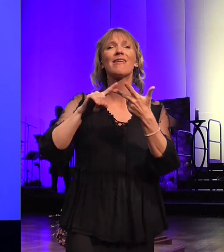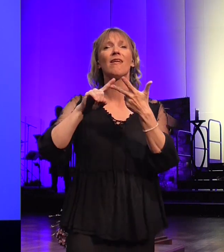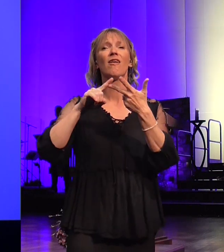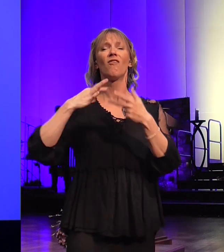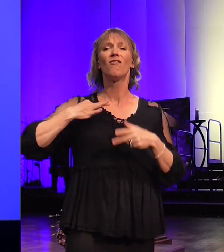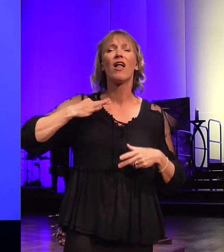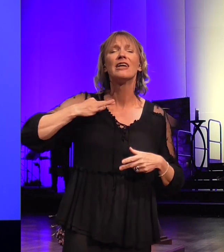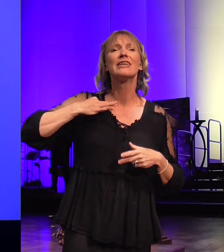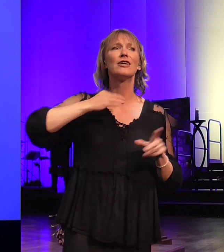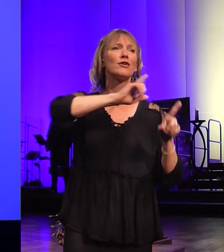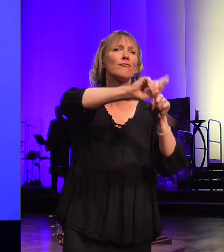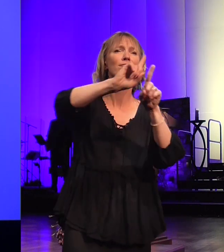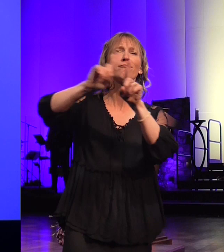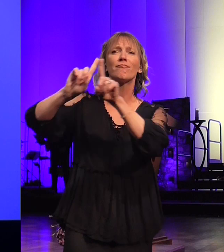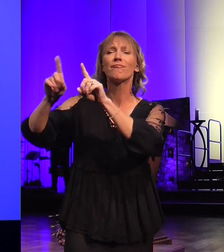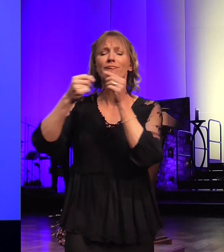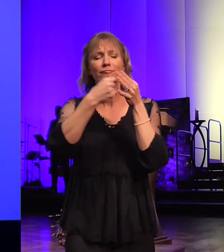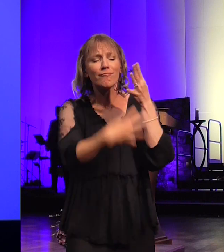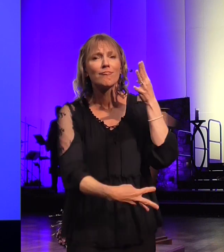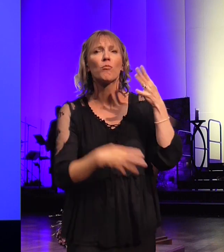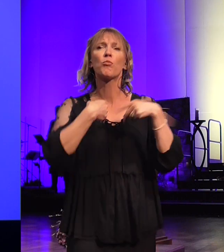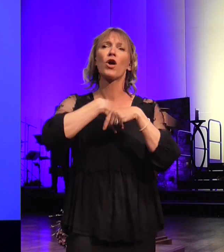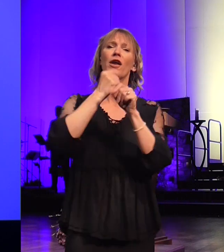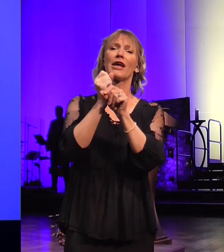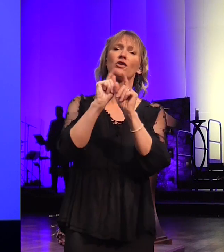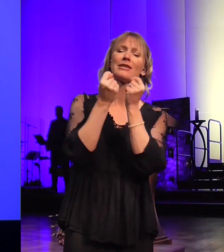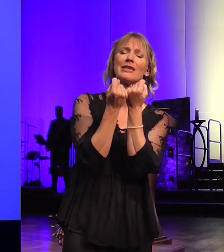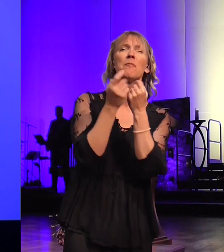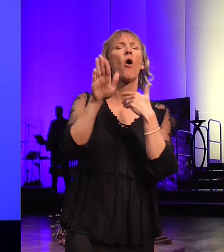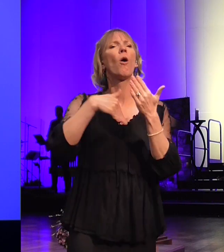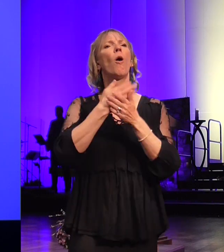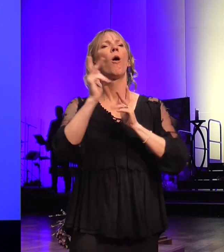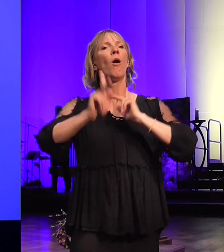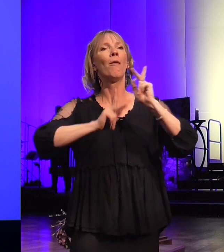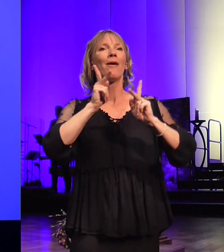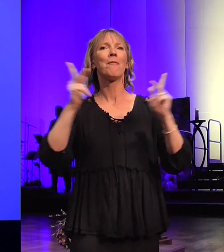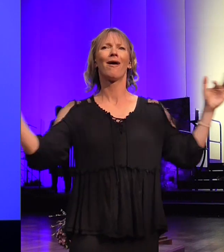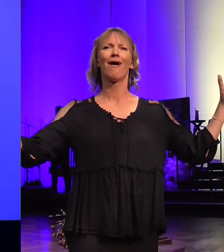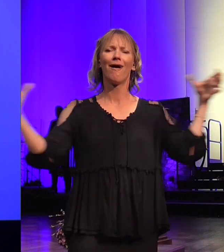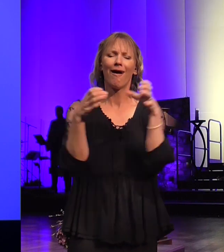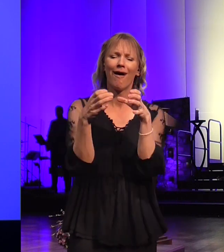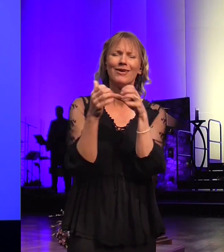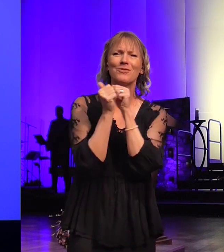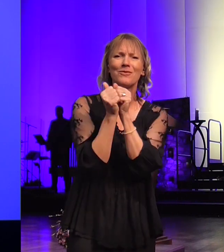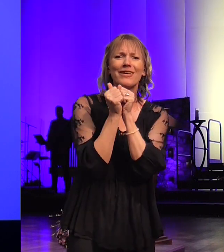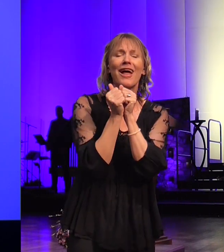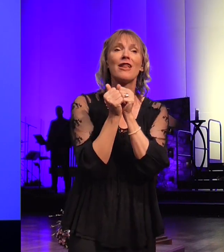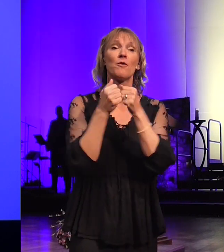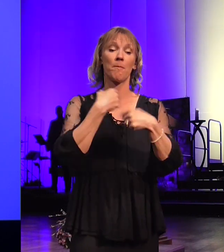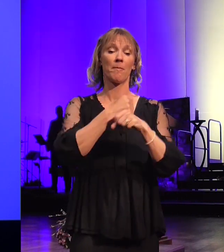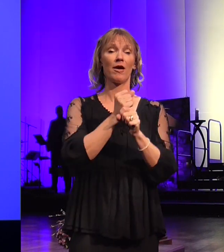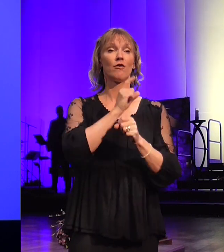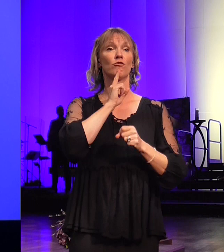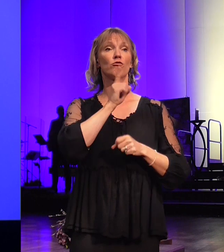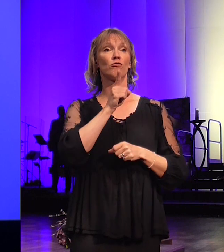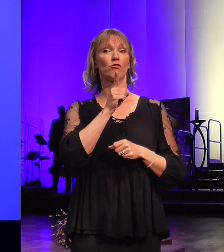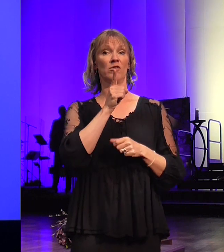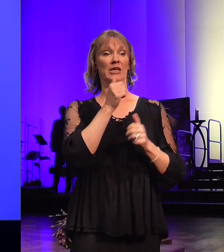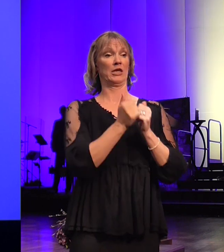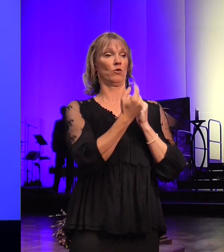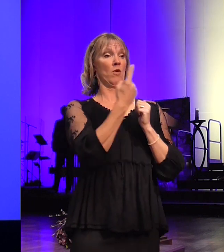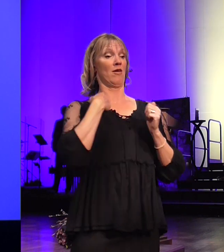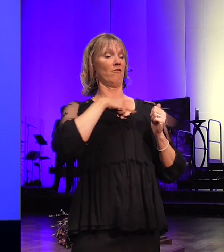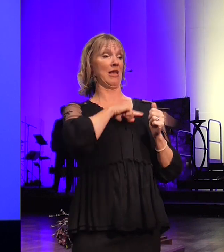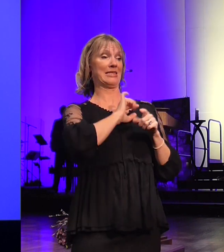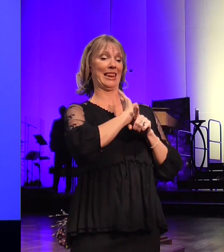our volunteers, our production team, all of those people that come together to make sure that as each one of